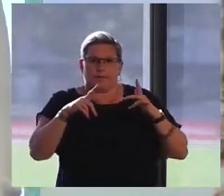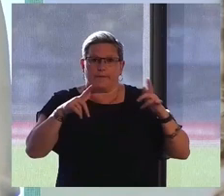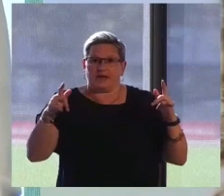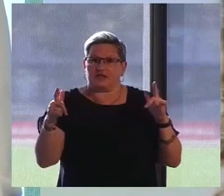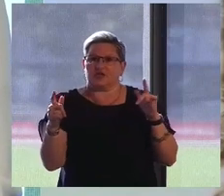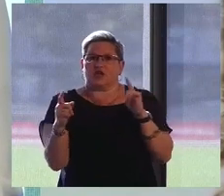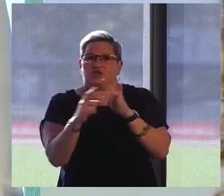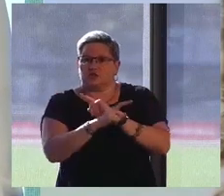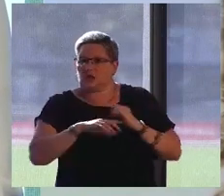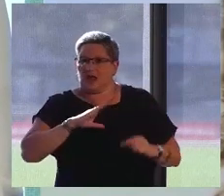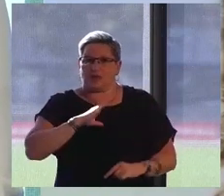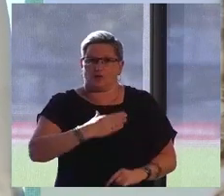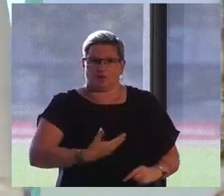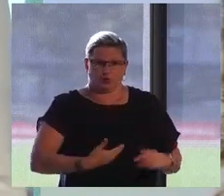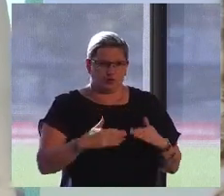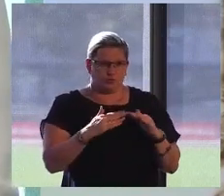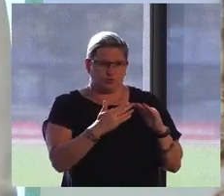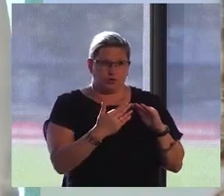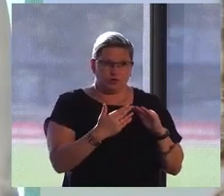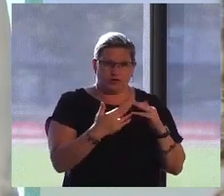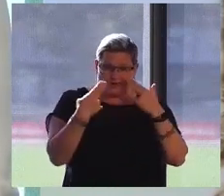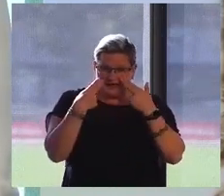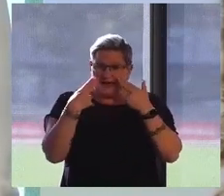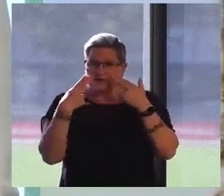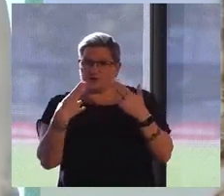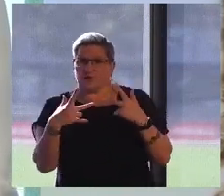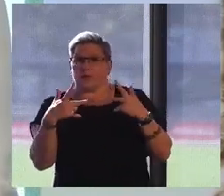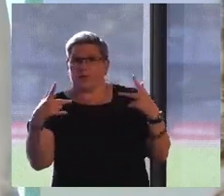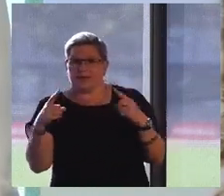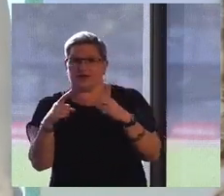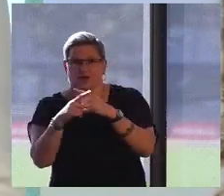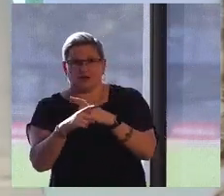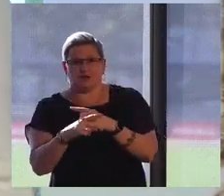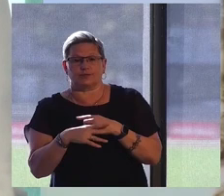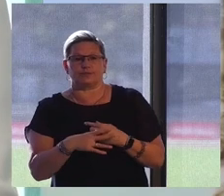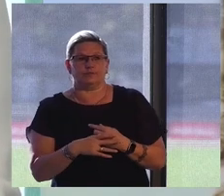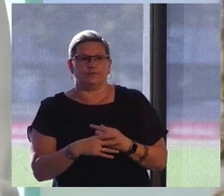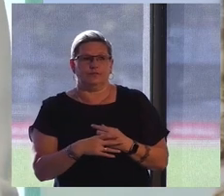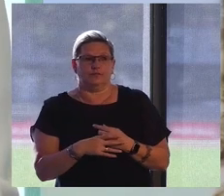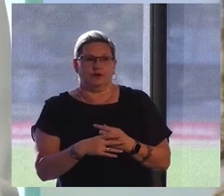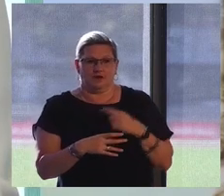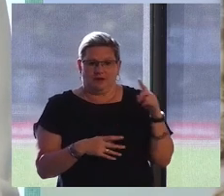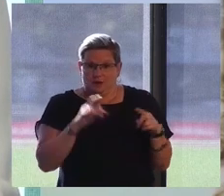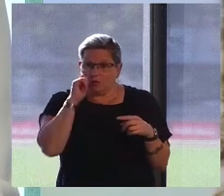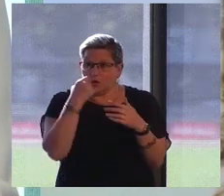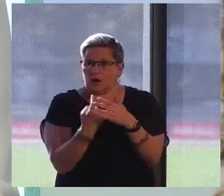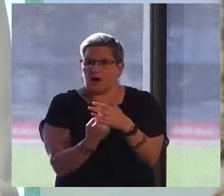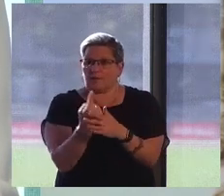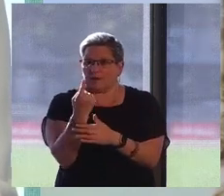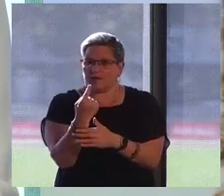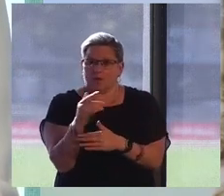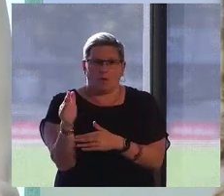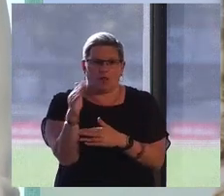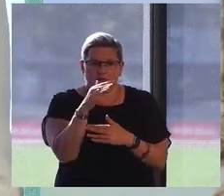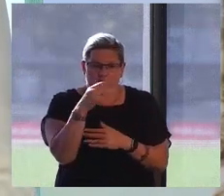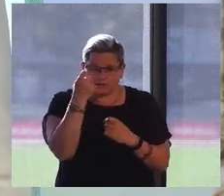communities and in our nature. So that's something that we all have to grapple with. We can't pretend it's not happening. We have to engage in it